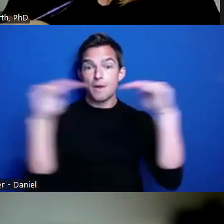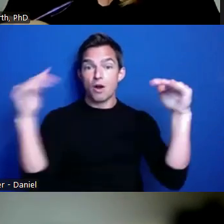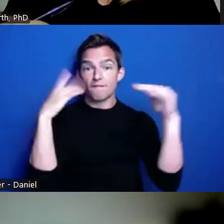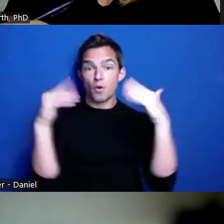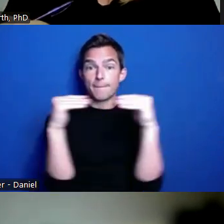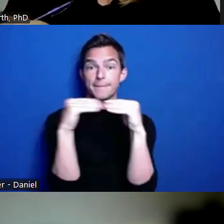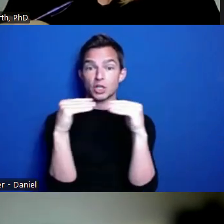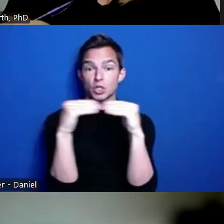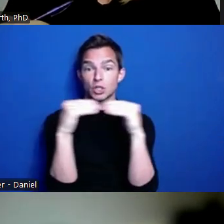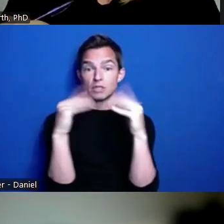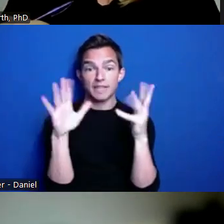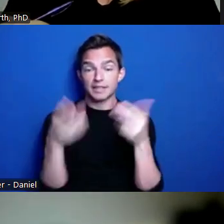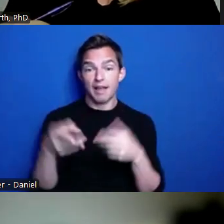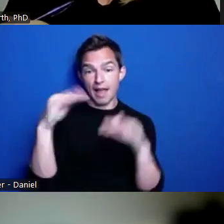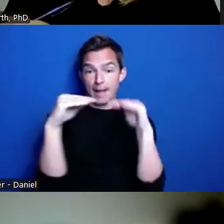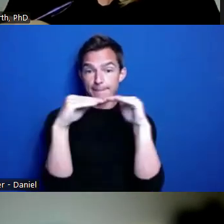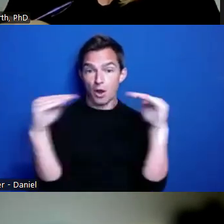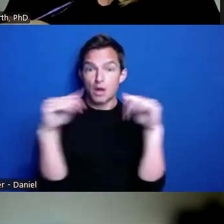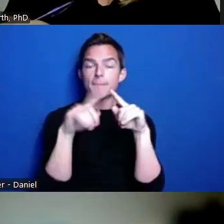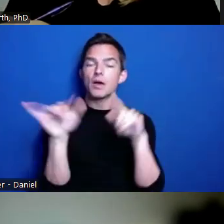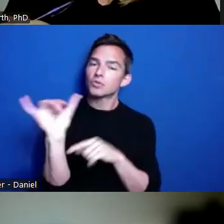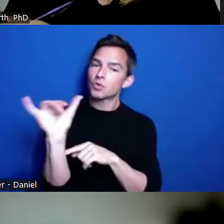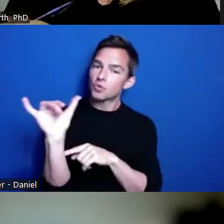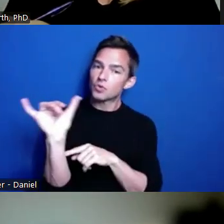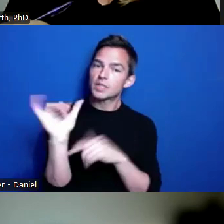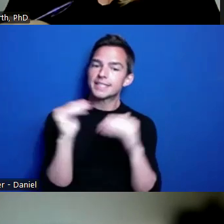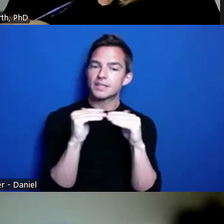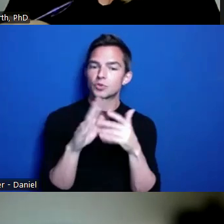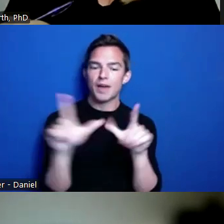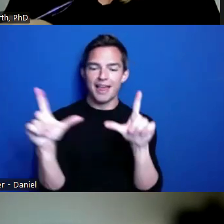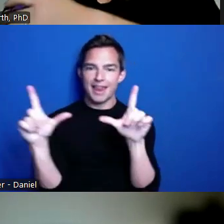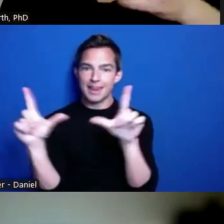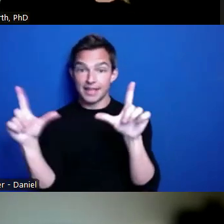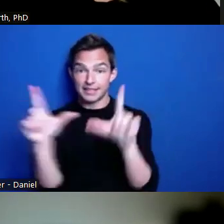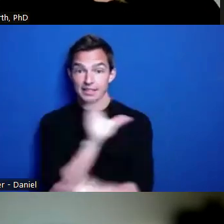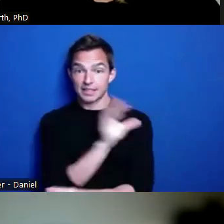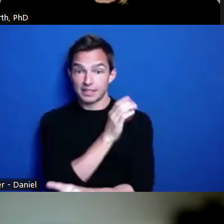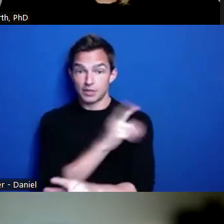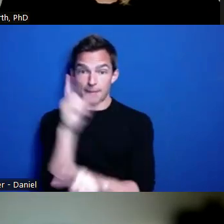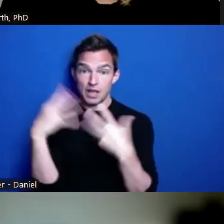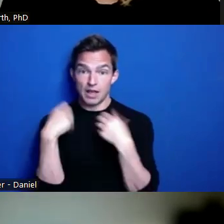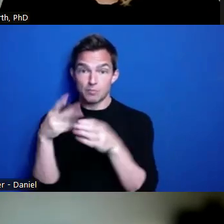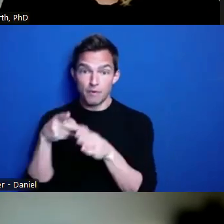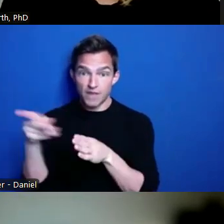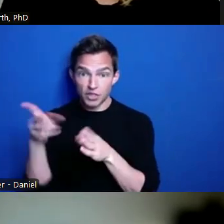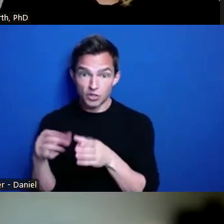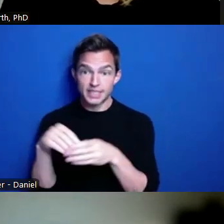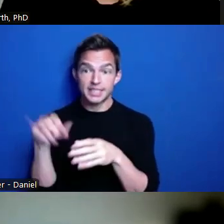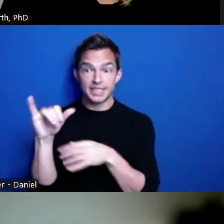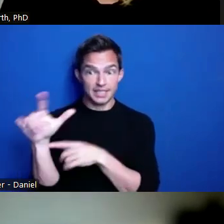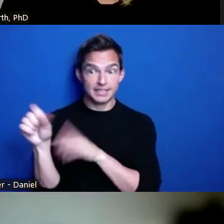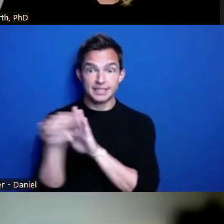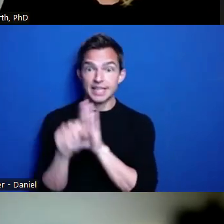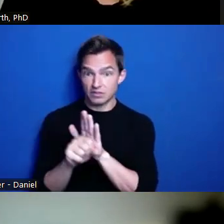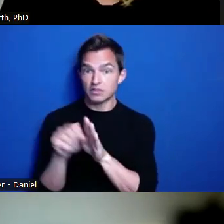peers, it's a high bar, but it's also equivalent to a licensed clinical mental health professional in Illinois state to bill